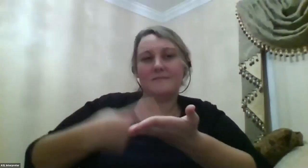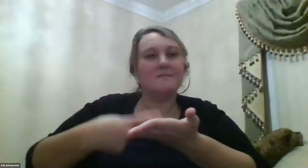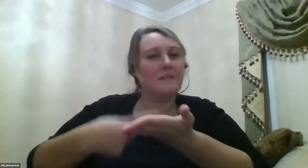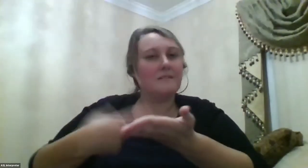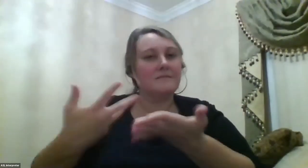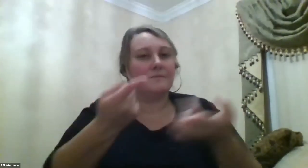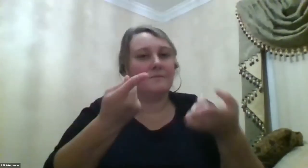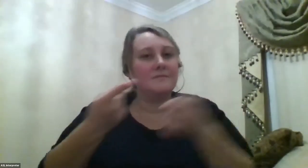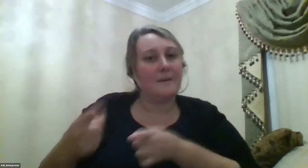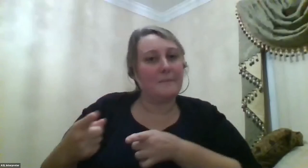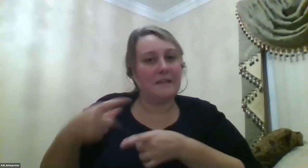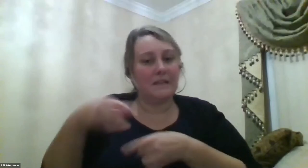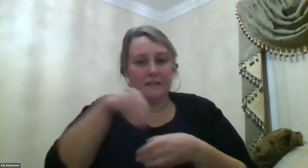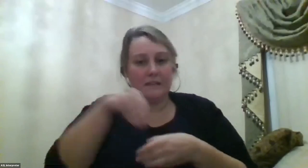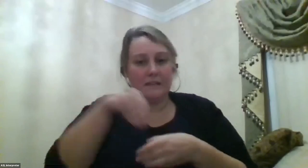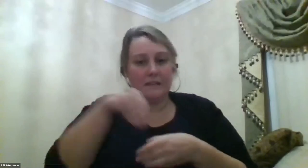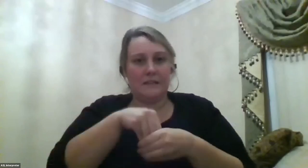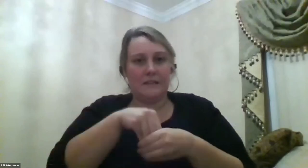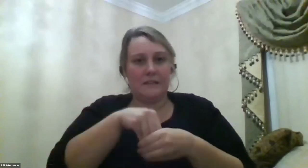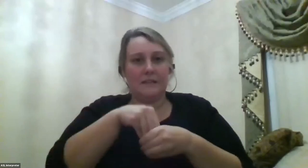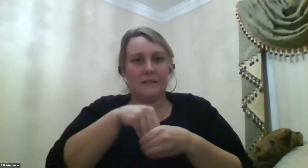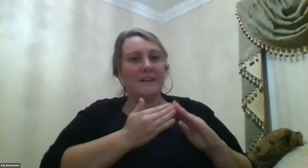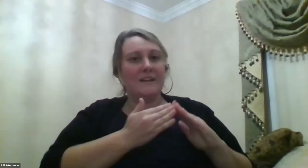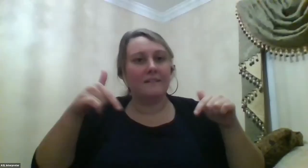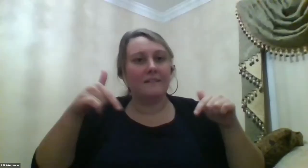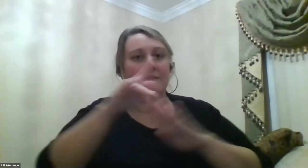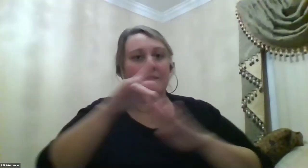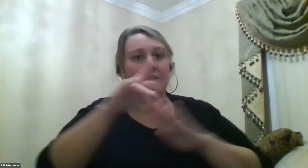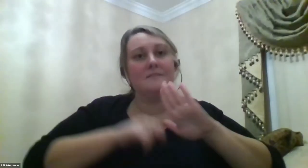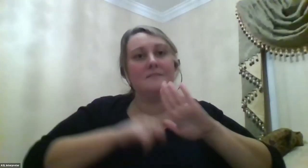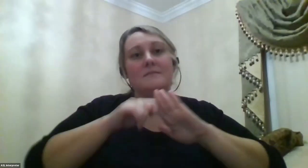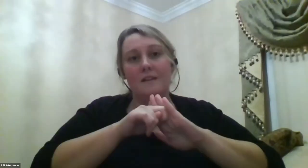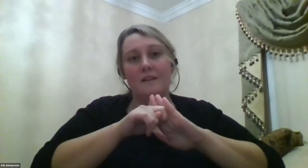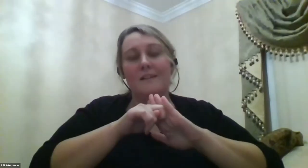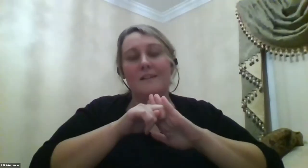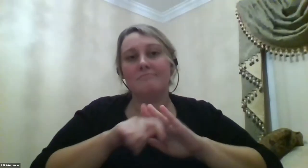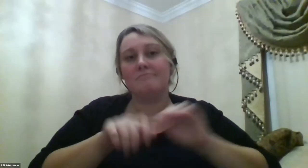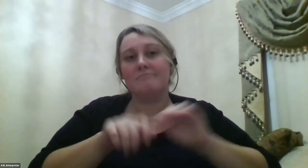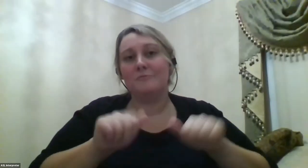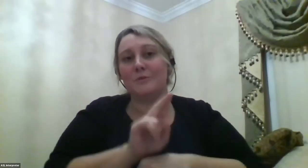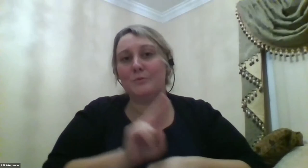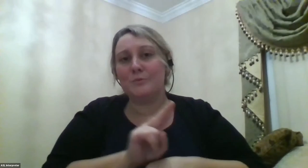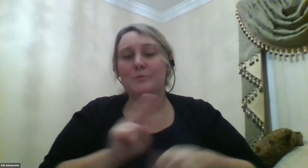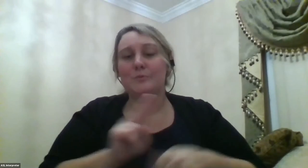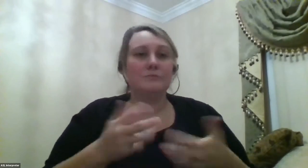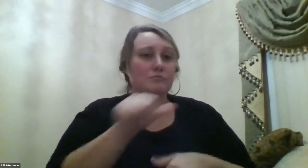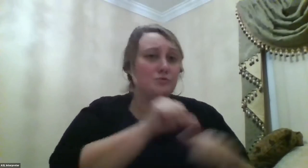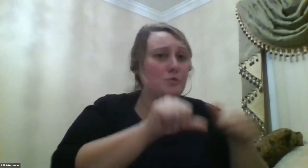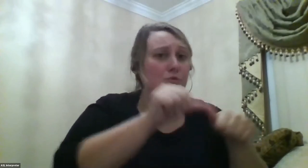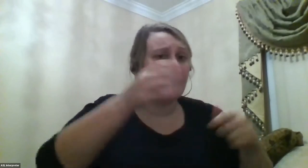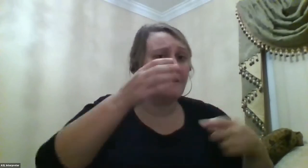right now and how, what kinds of formations are happening, social, queer, or otherwise. Um,